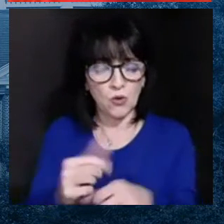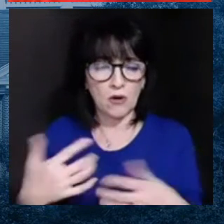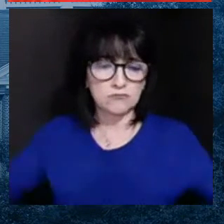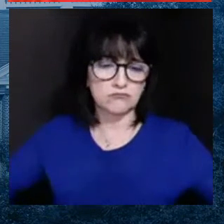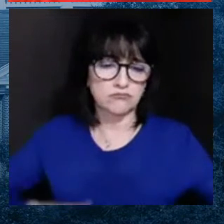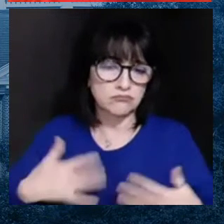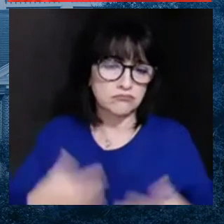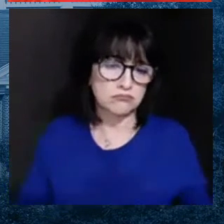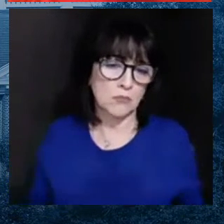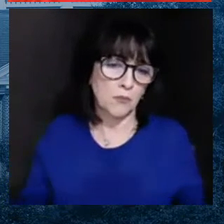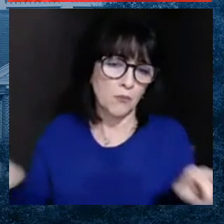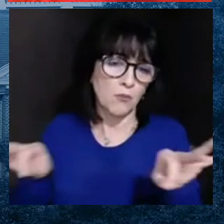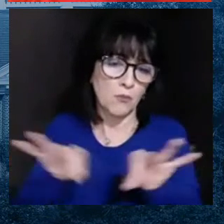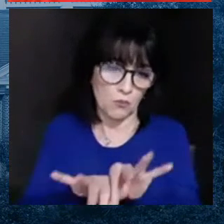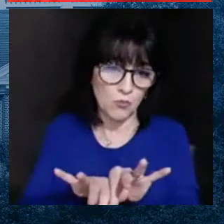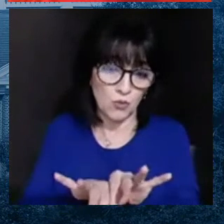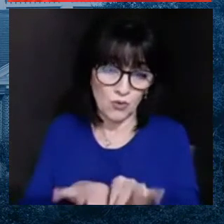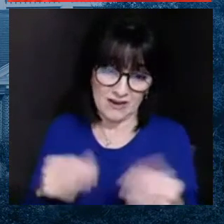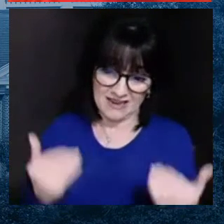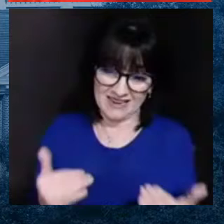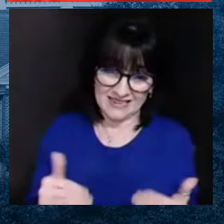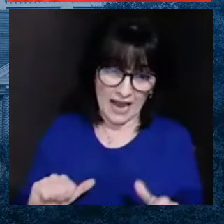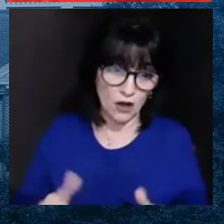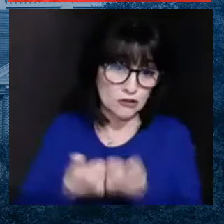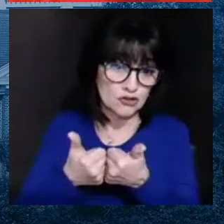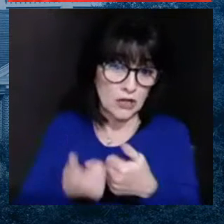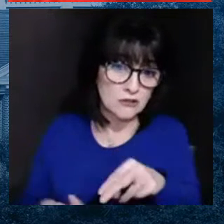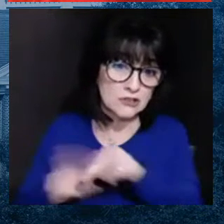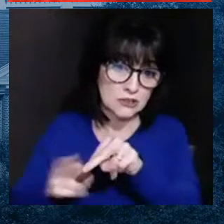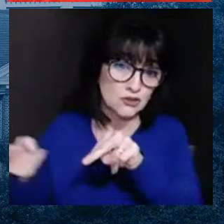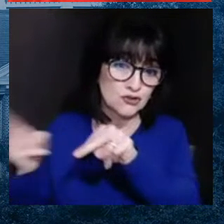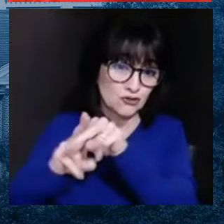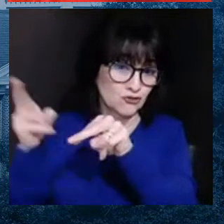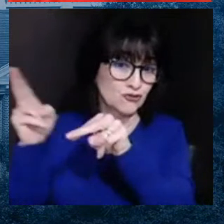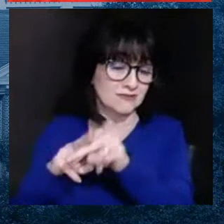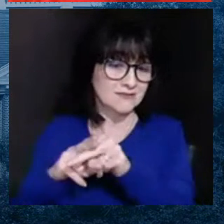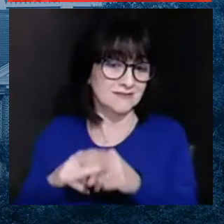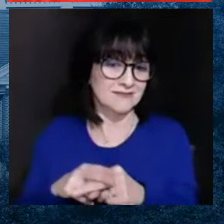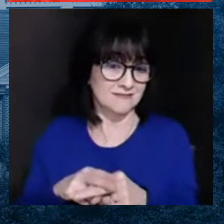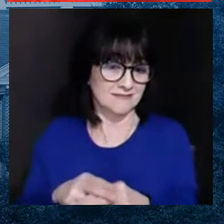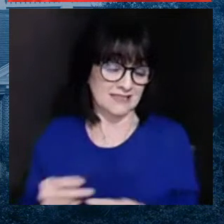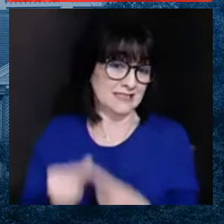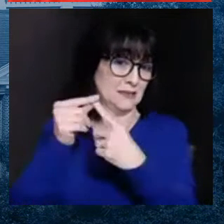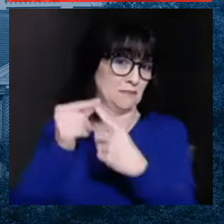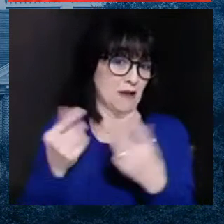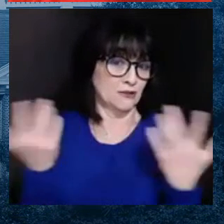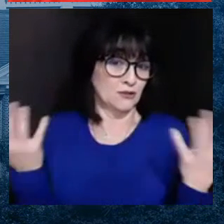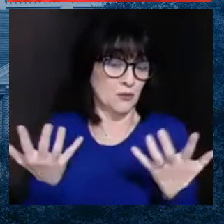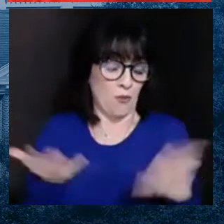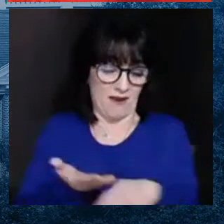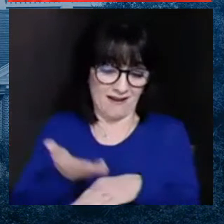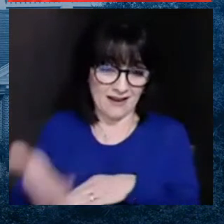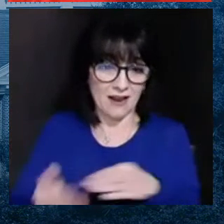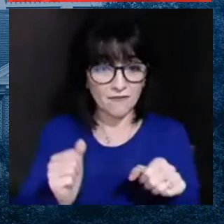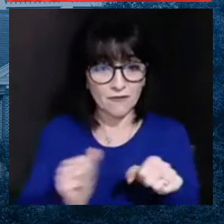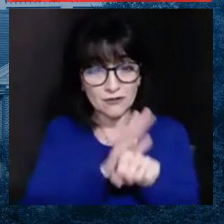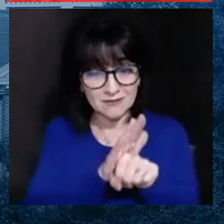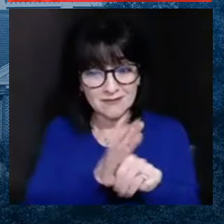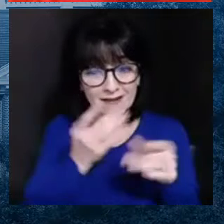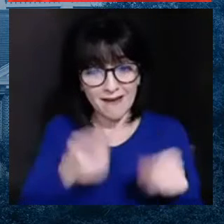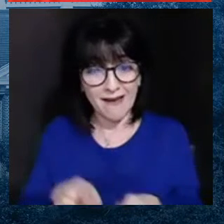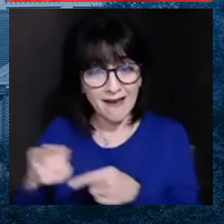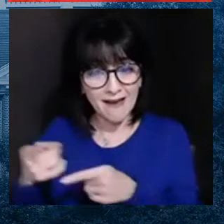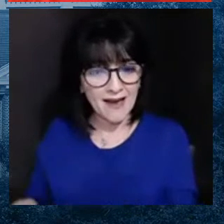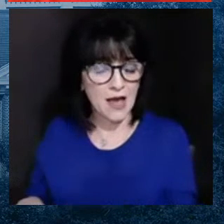challenges increase, especially in the light of the COVID-19 pandemic, these professionals will be key to kind of